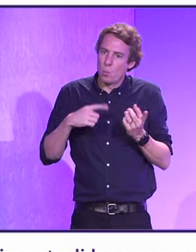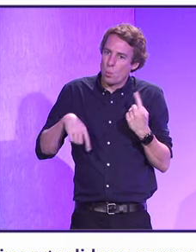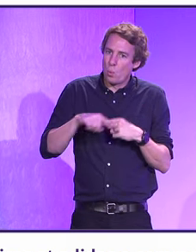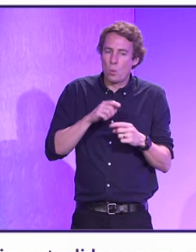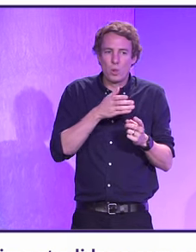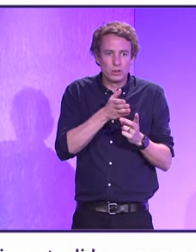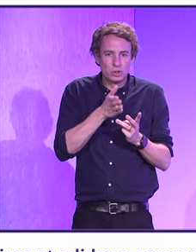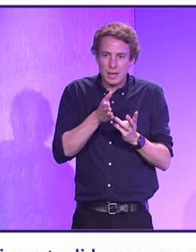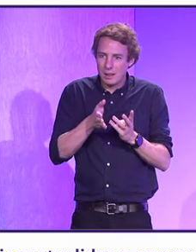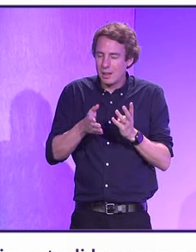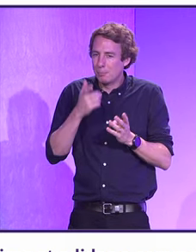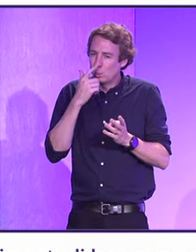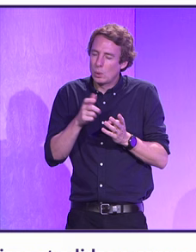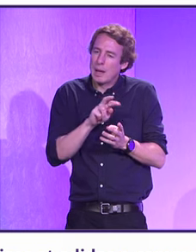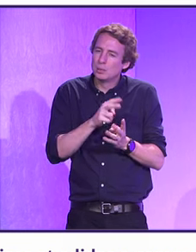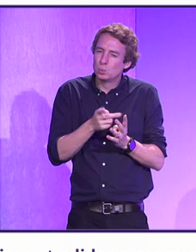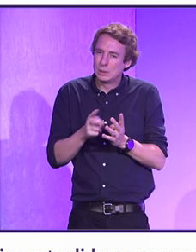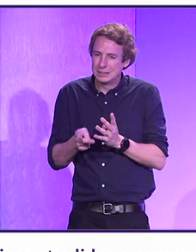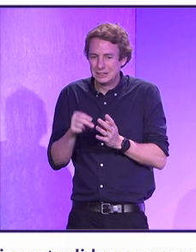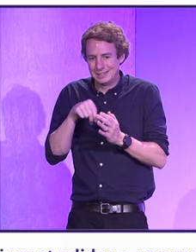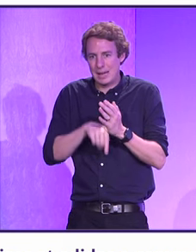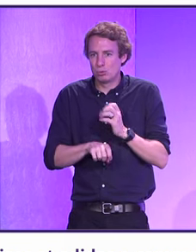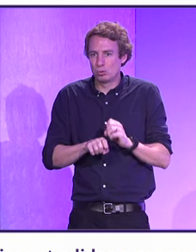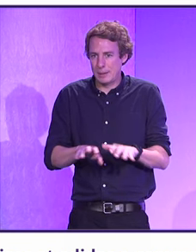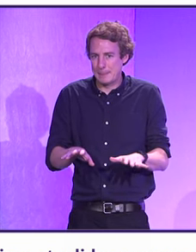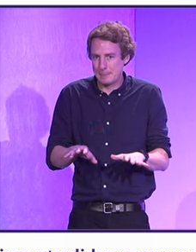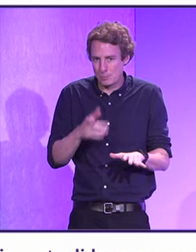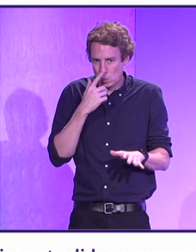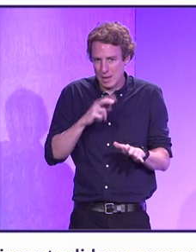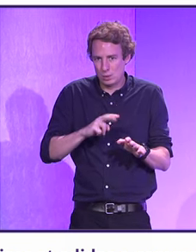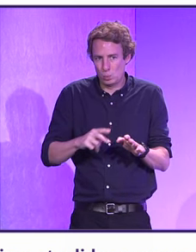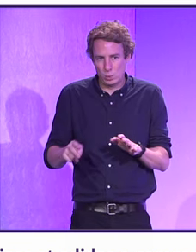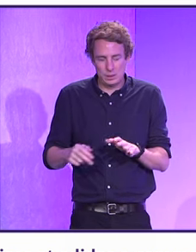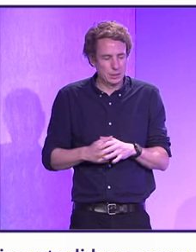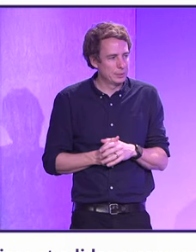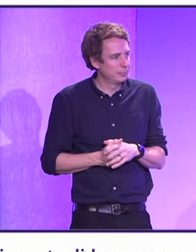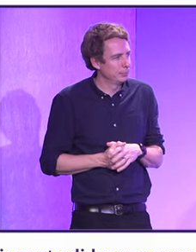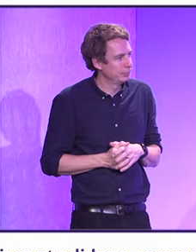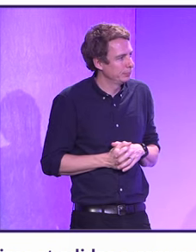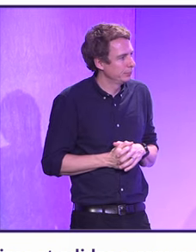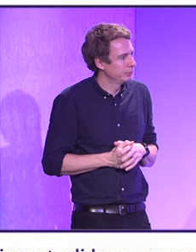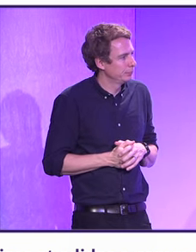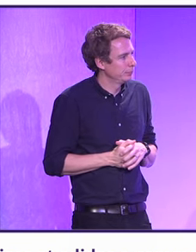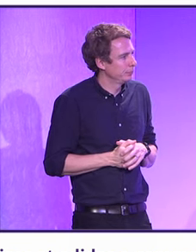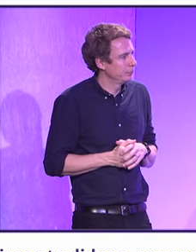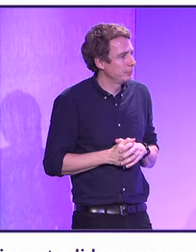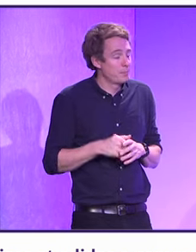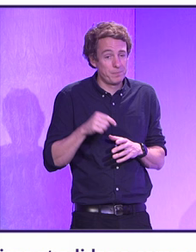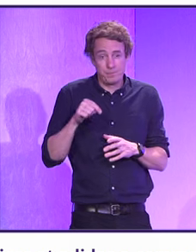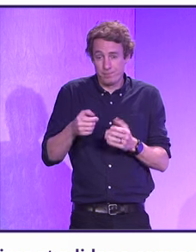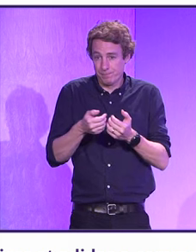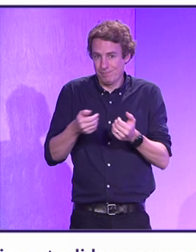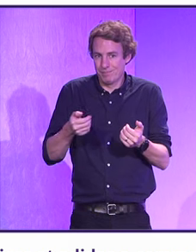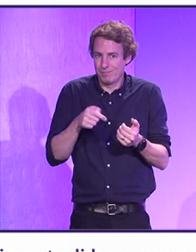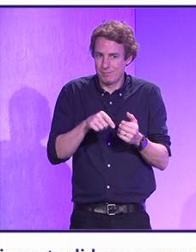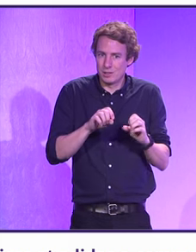these channels, and then it cascades to different downstream services. And now this particular